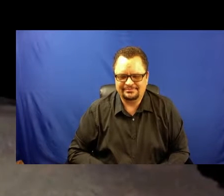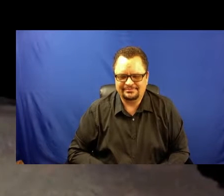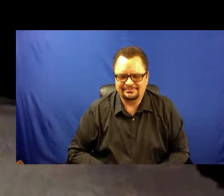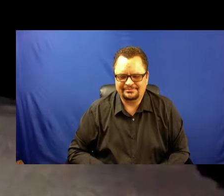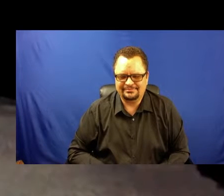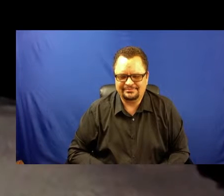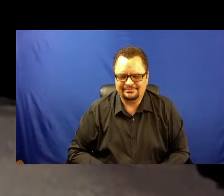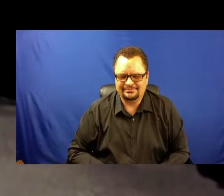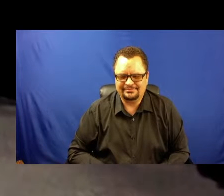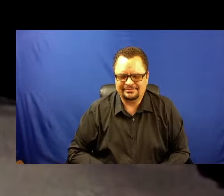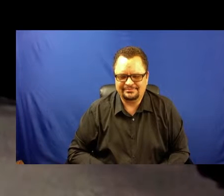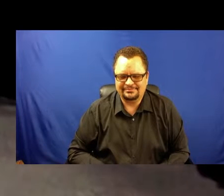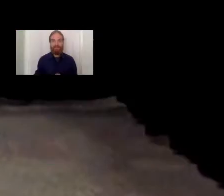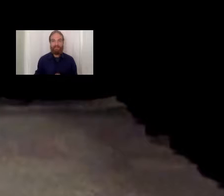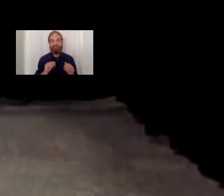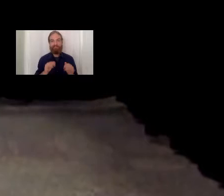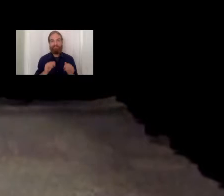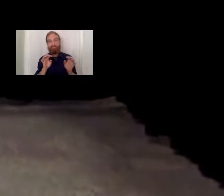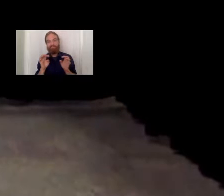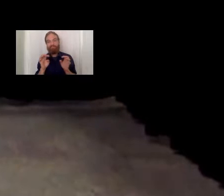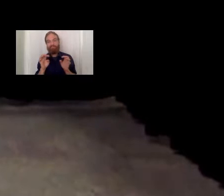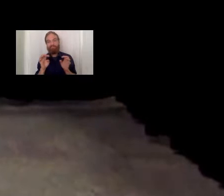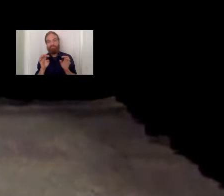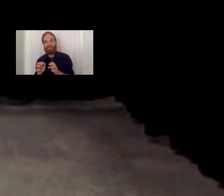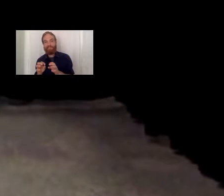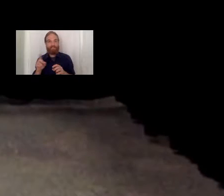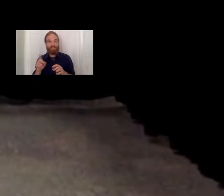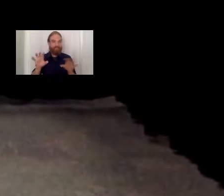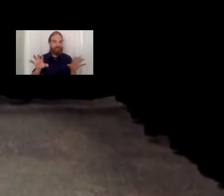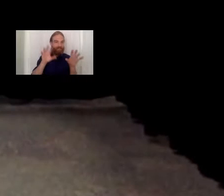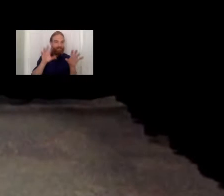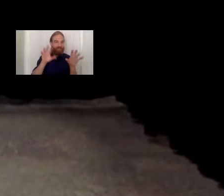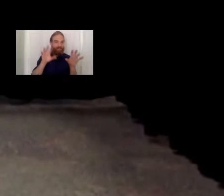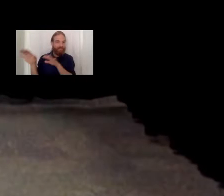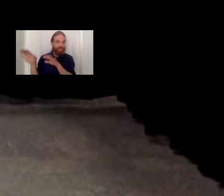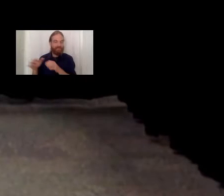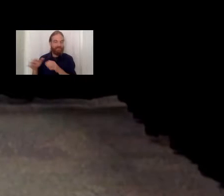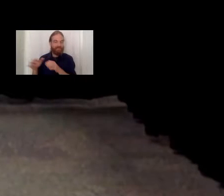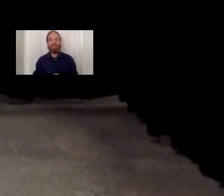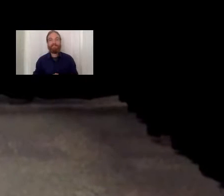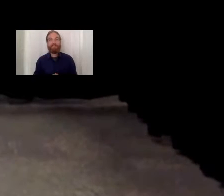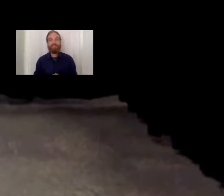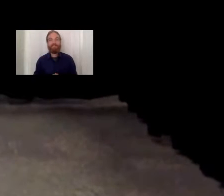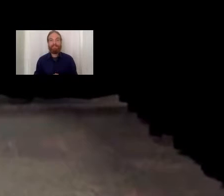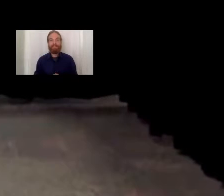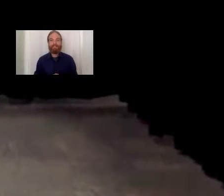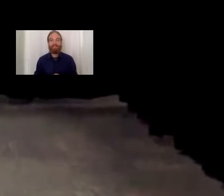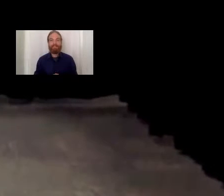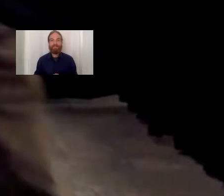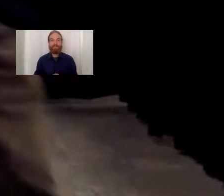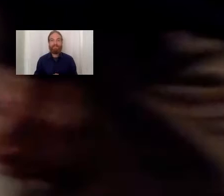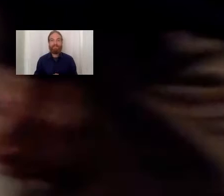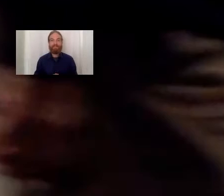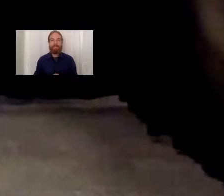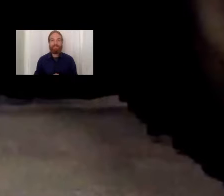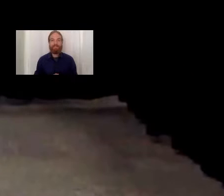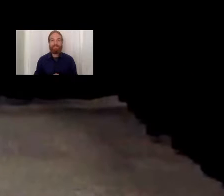as I saw your name, I was like, I know that name, and I remember your retirement, so. Good to see you, sir.